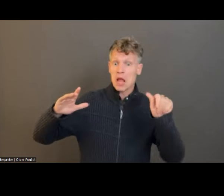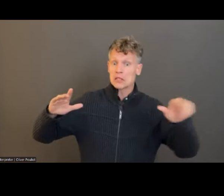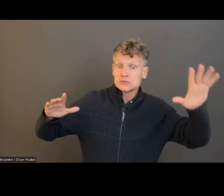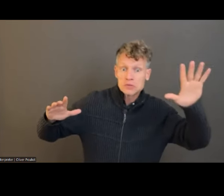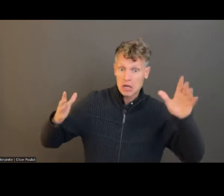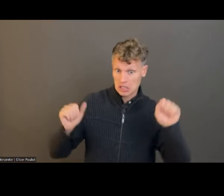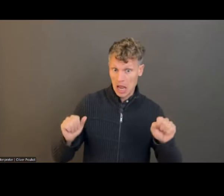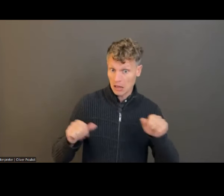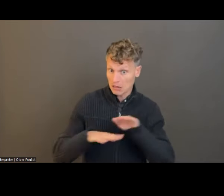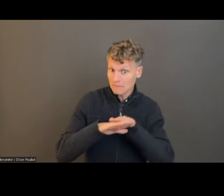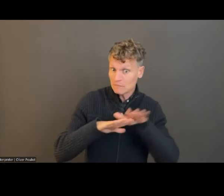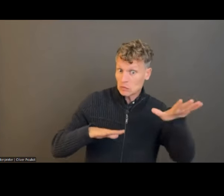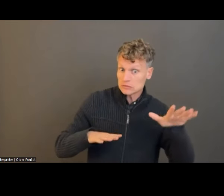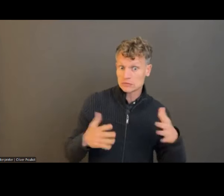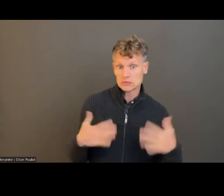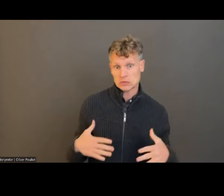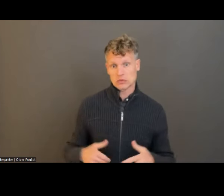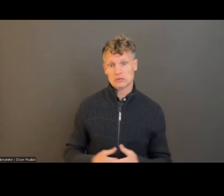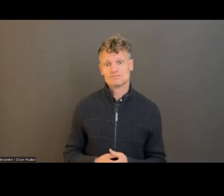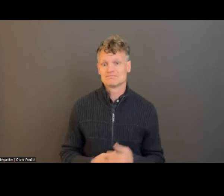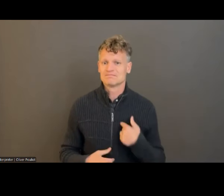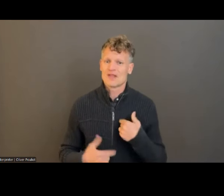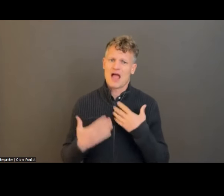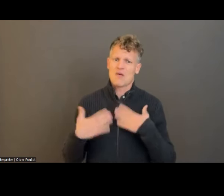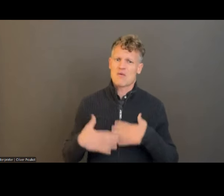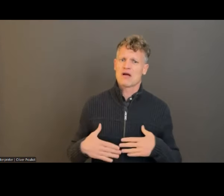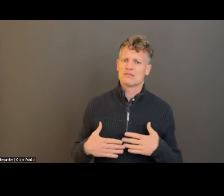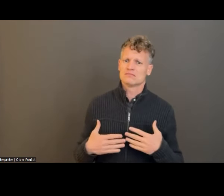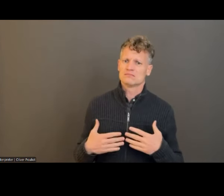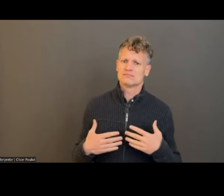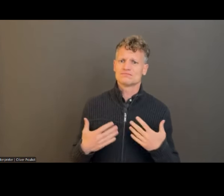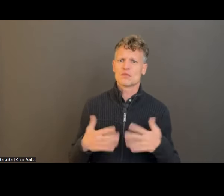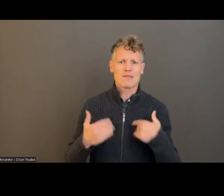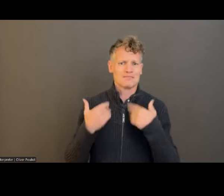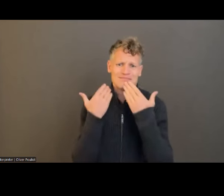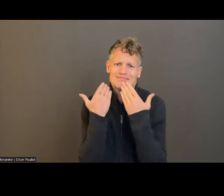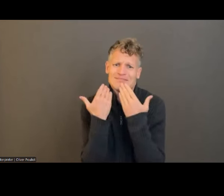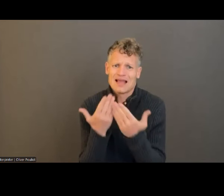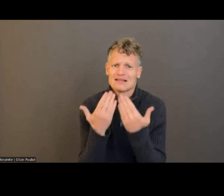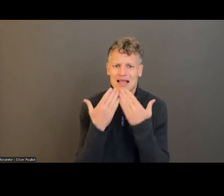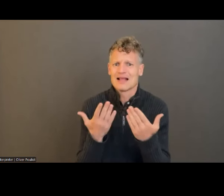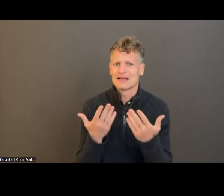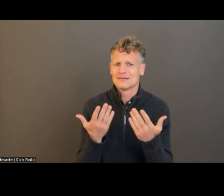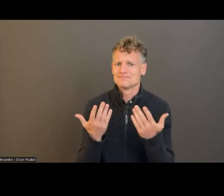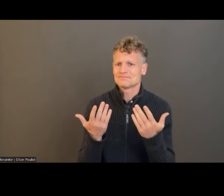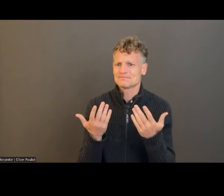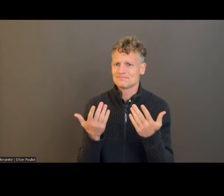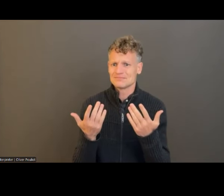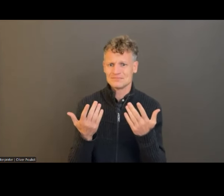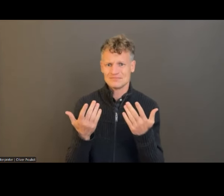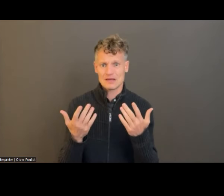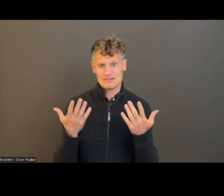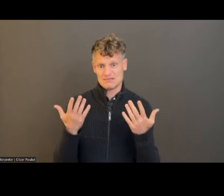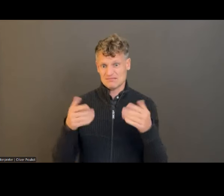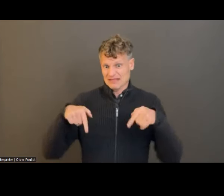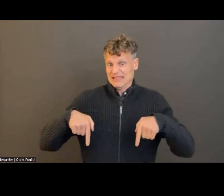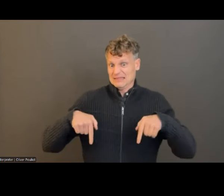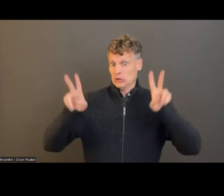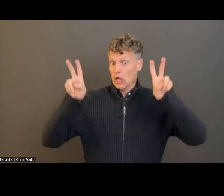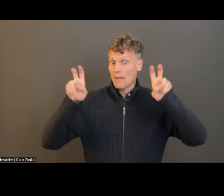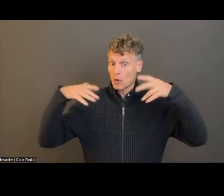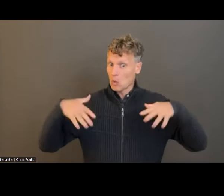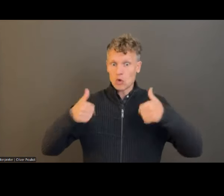approaches on social determinants of health for the elimination of communicable diseases, and our partners that have been